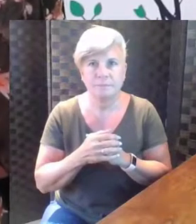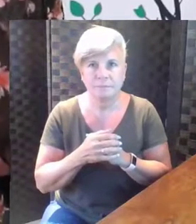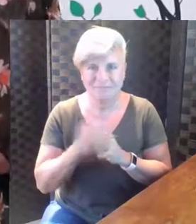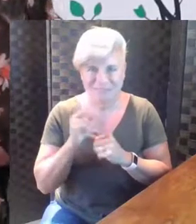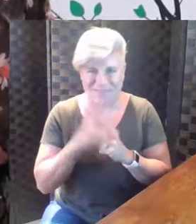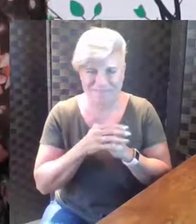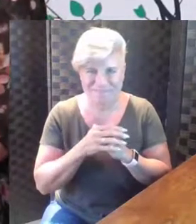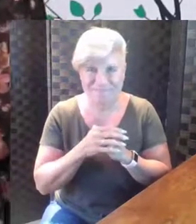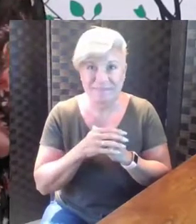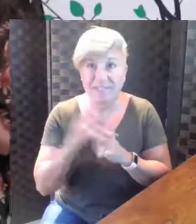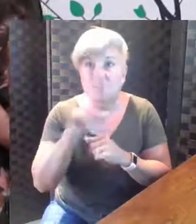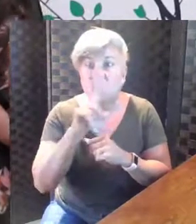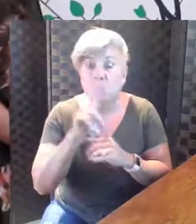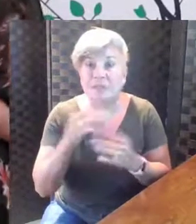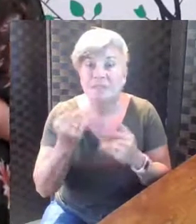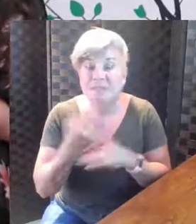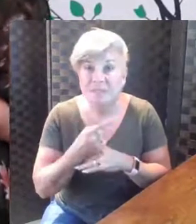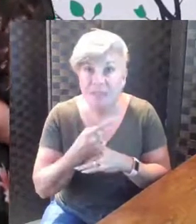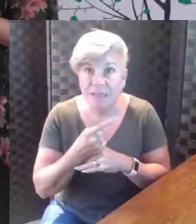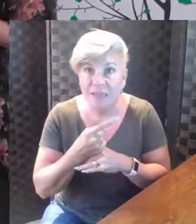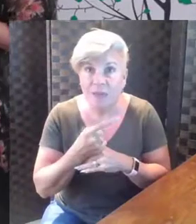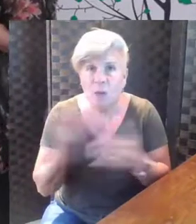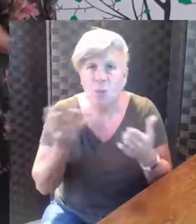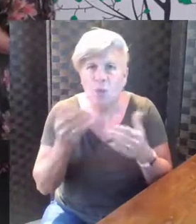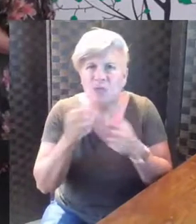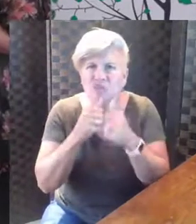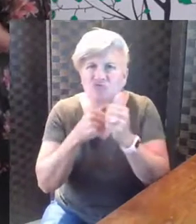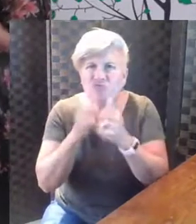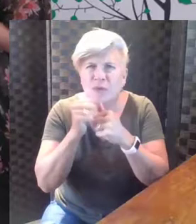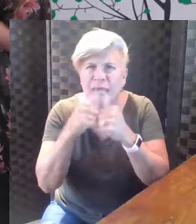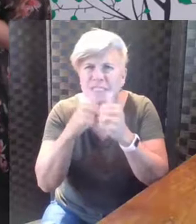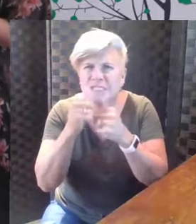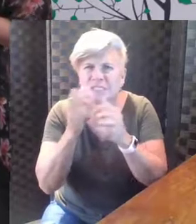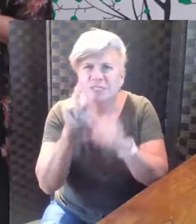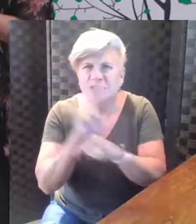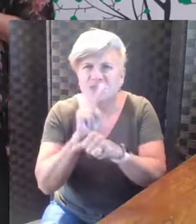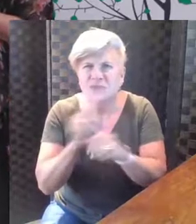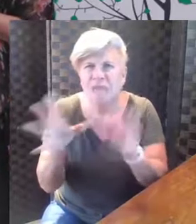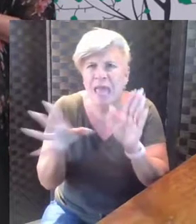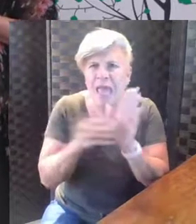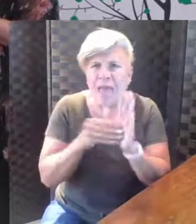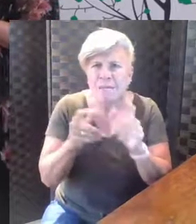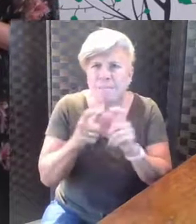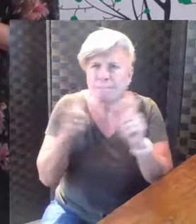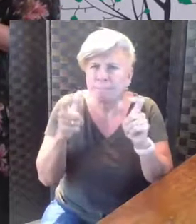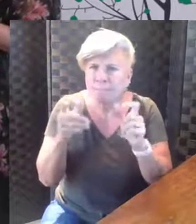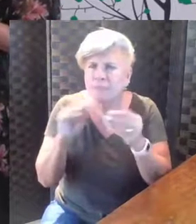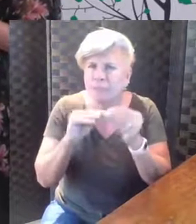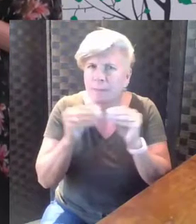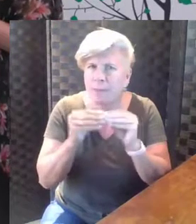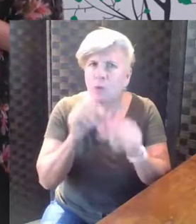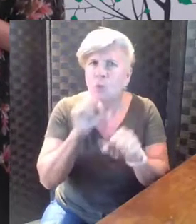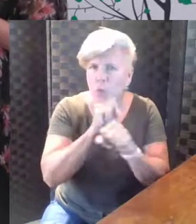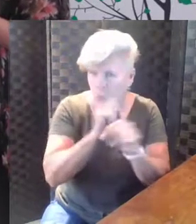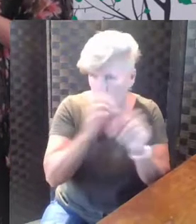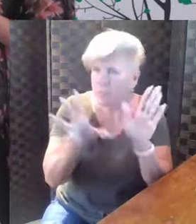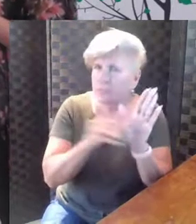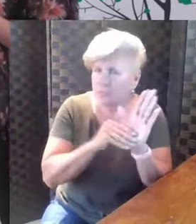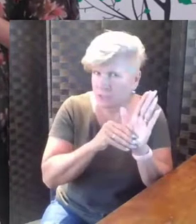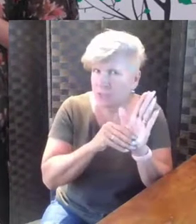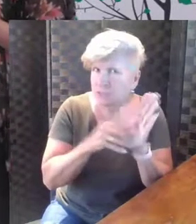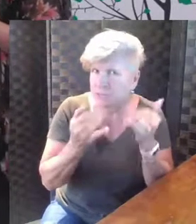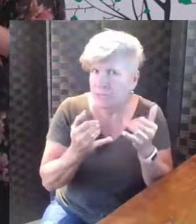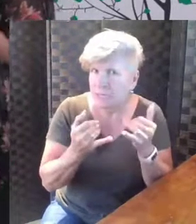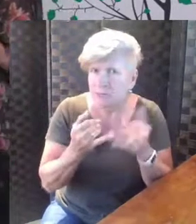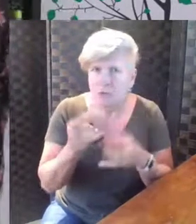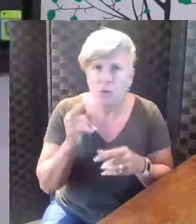All right, so the question we're going to start with today is what strategies can I use to add larger numbers? We're going to be working with addition